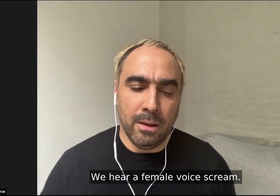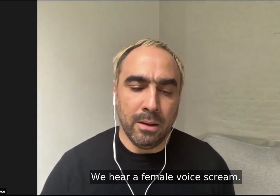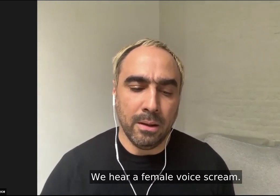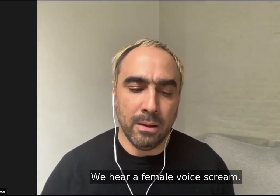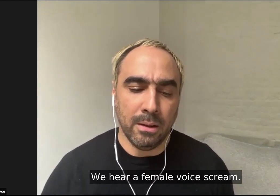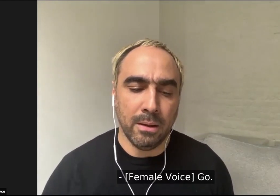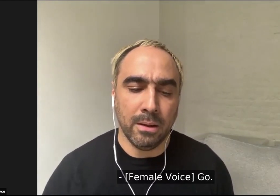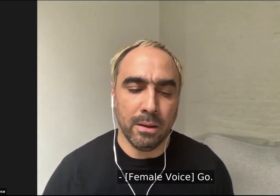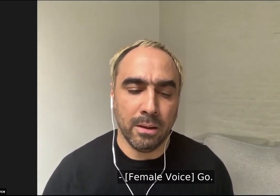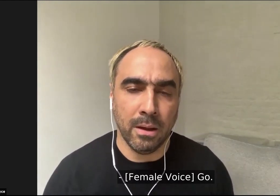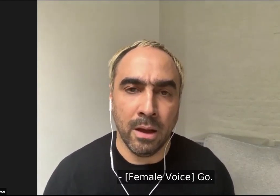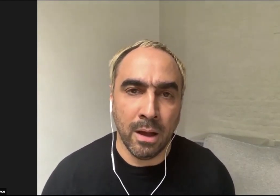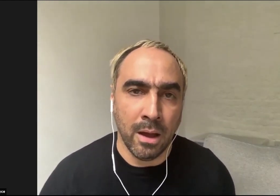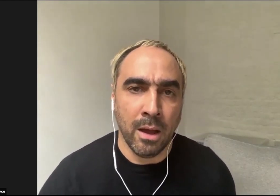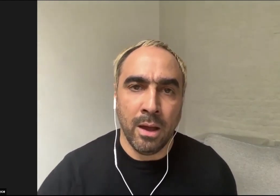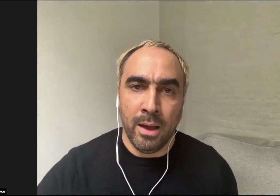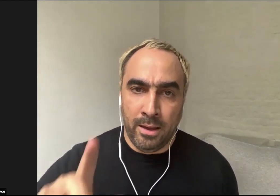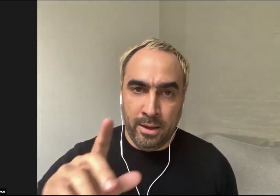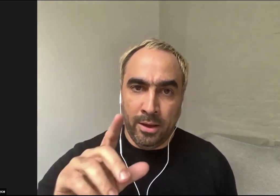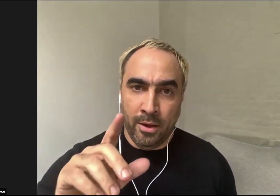screen. Go.